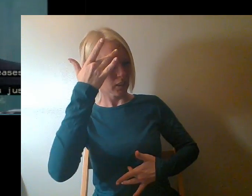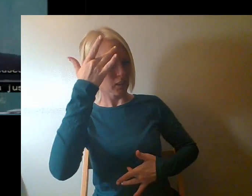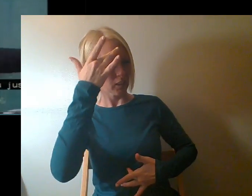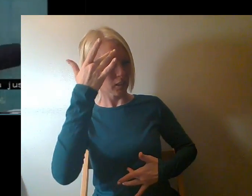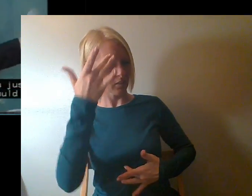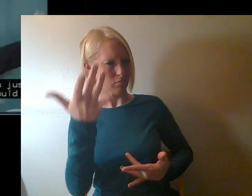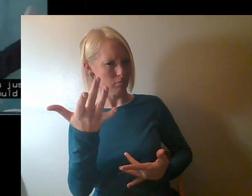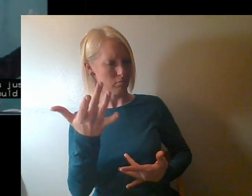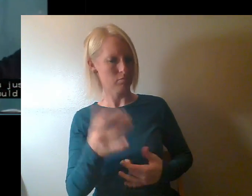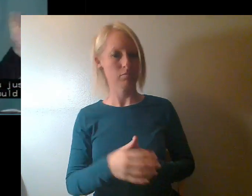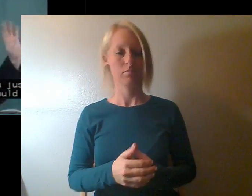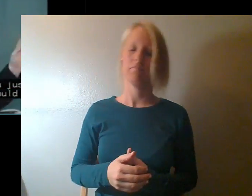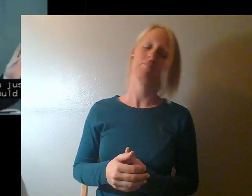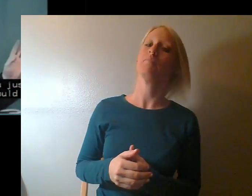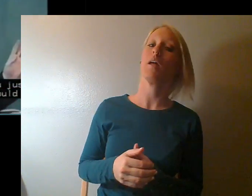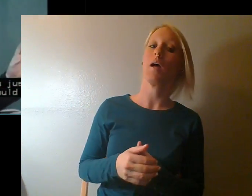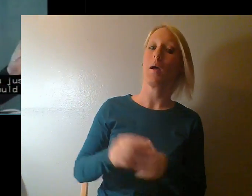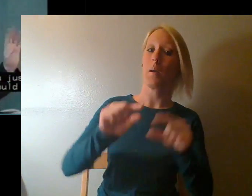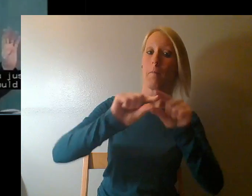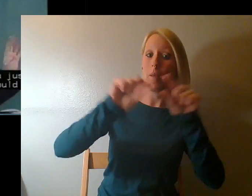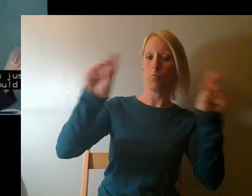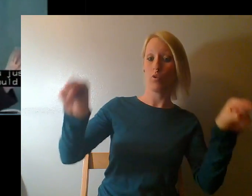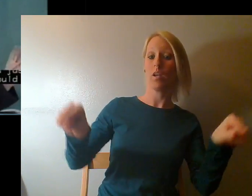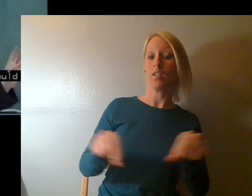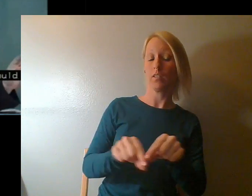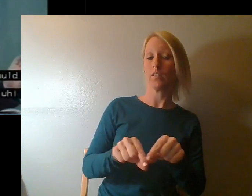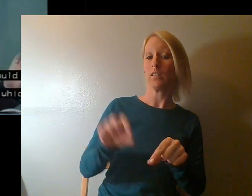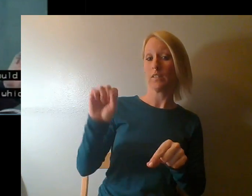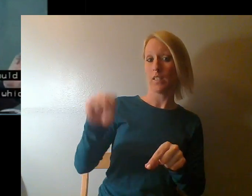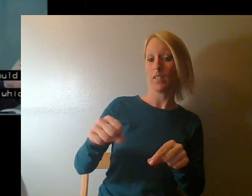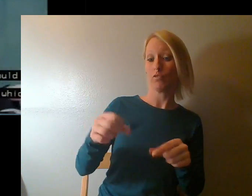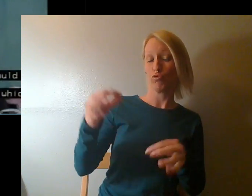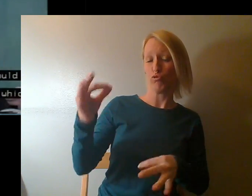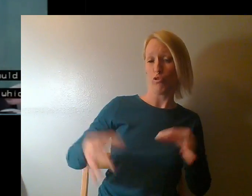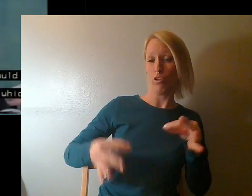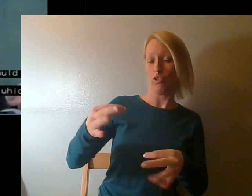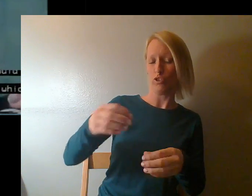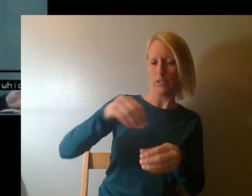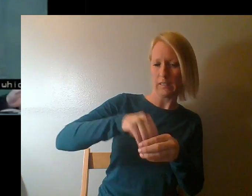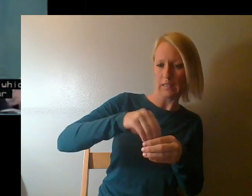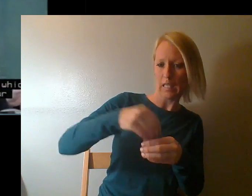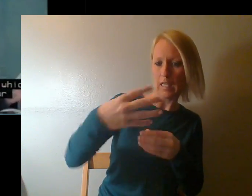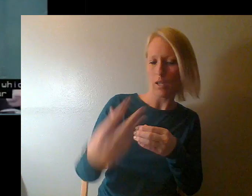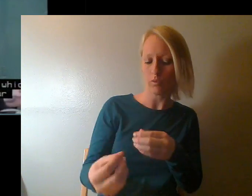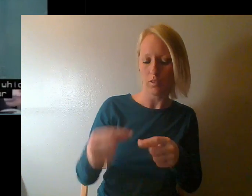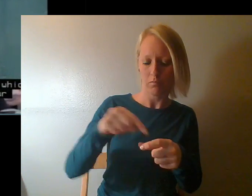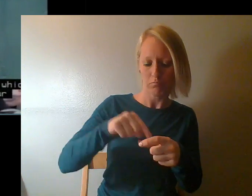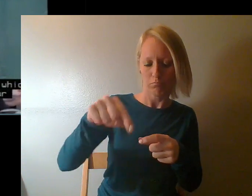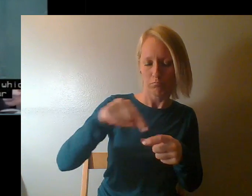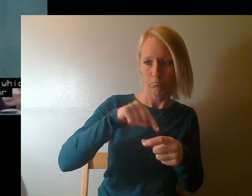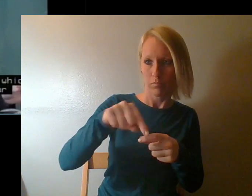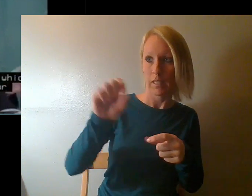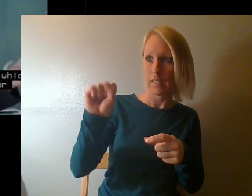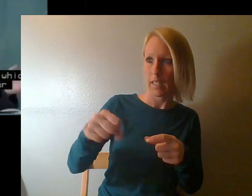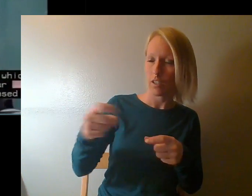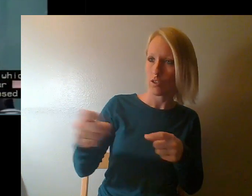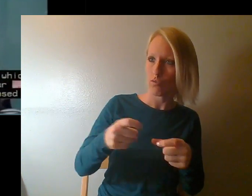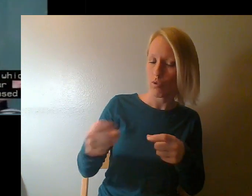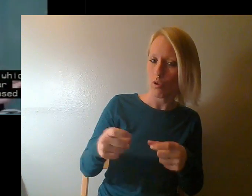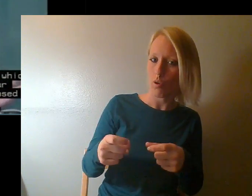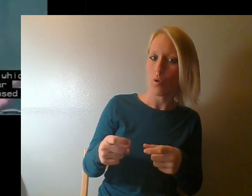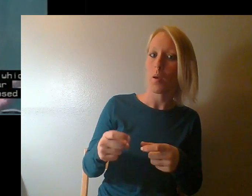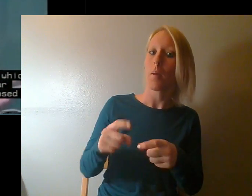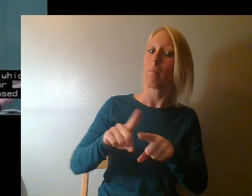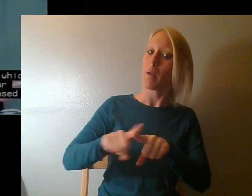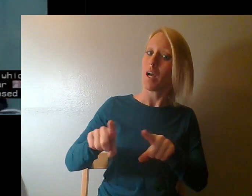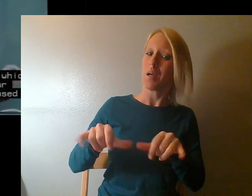you just said, it can judge what should go in and out. And bacteria, for example, which we find as being bad for ourselves, causes us